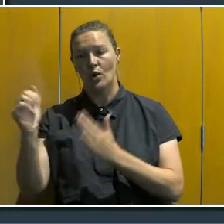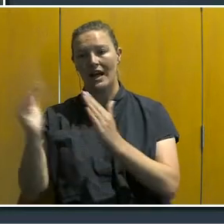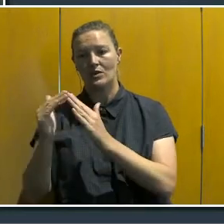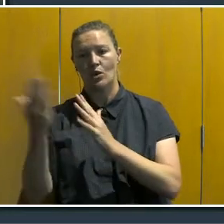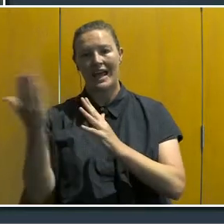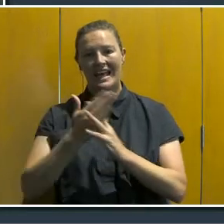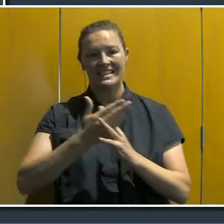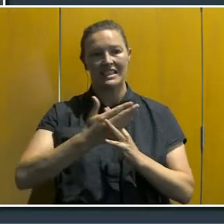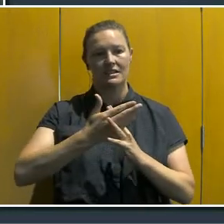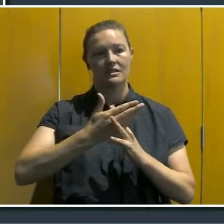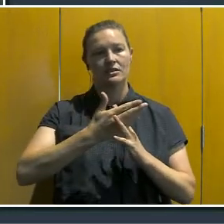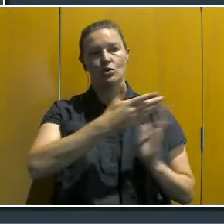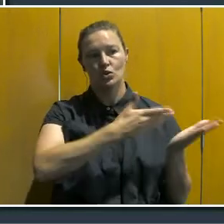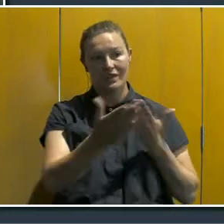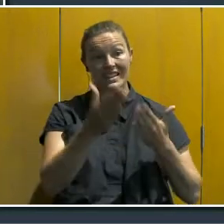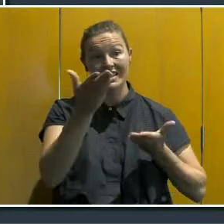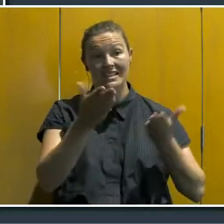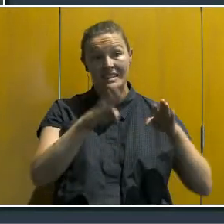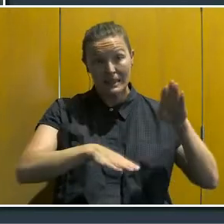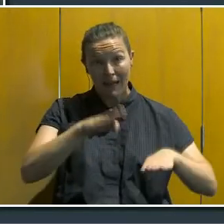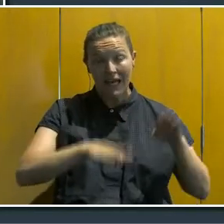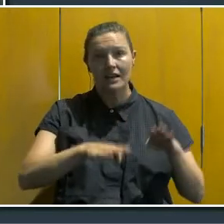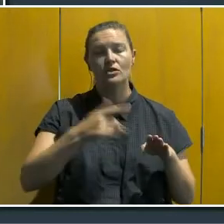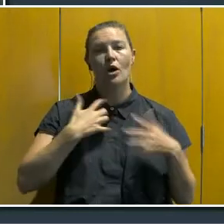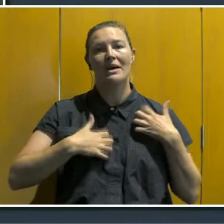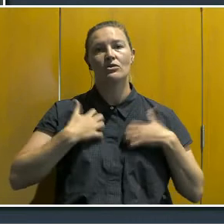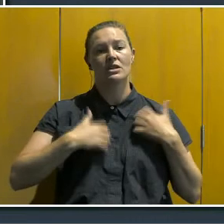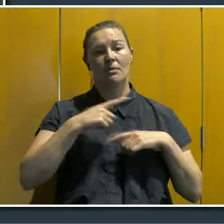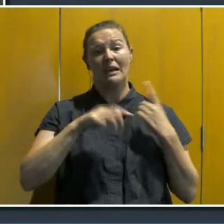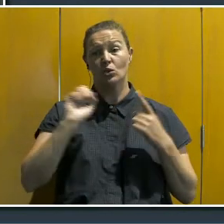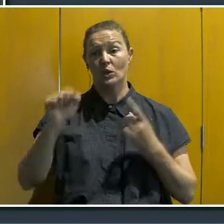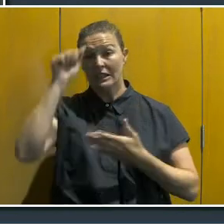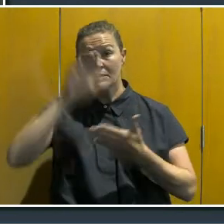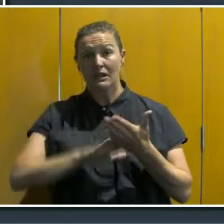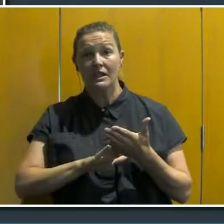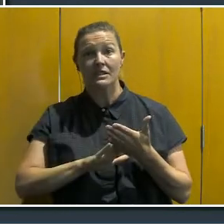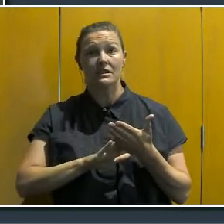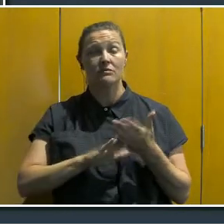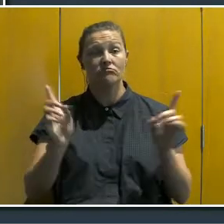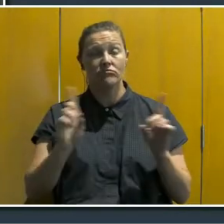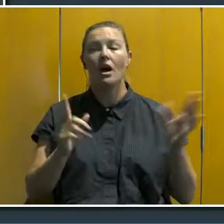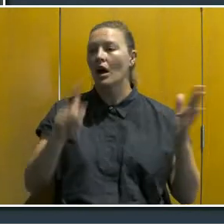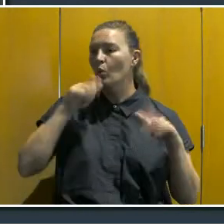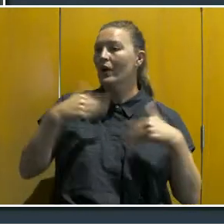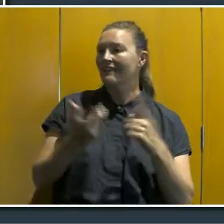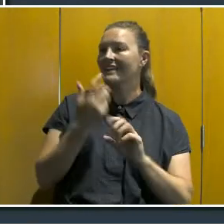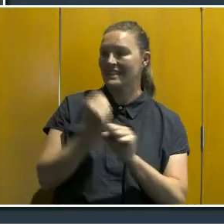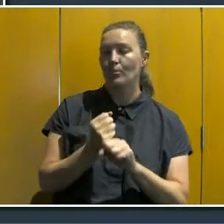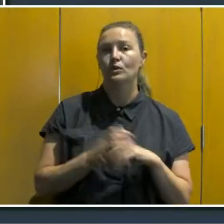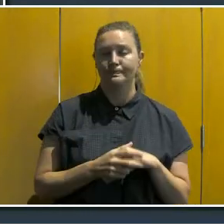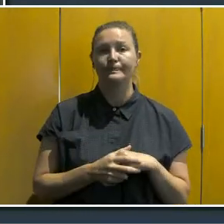services similar? And so I'd just be interested in your, I suppose, anecdotal or depending where you live. Well, I'll give you a good example.